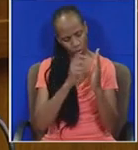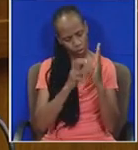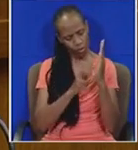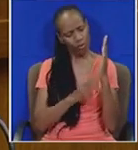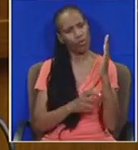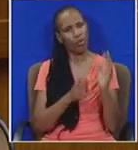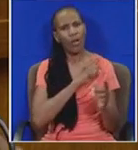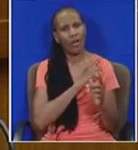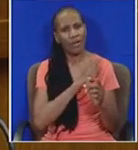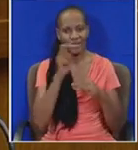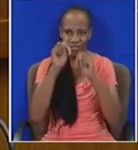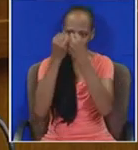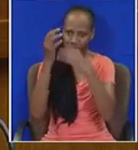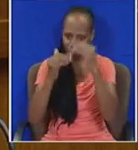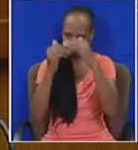sustainable nationhood.